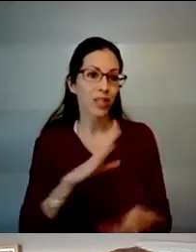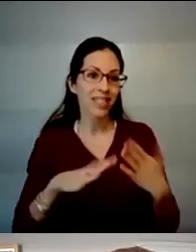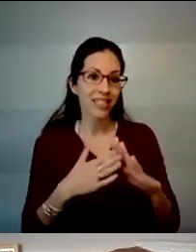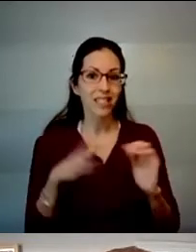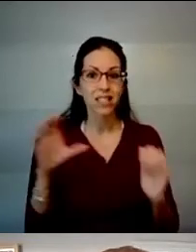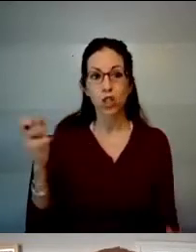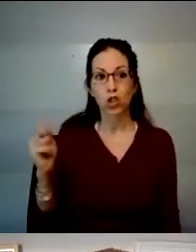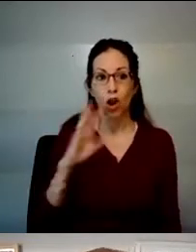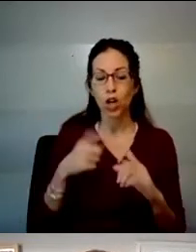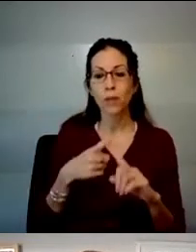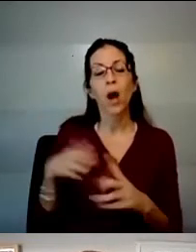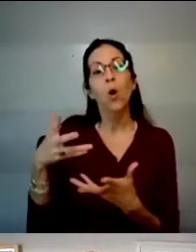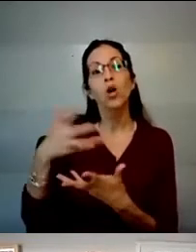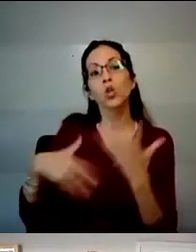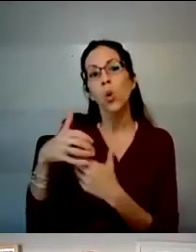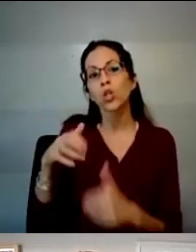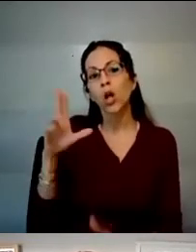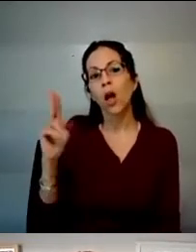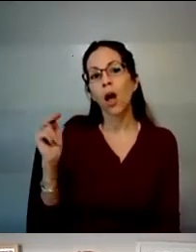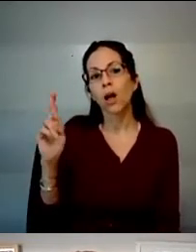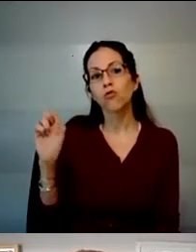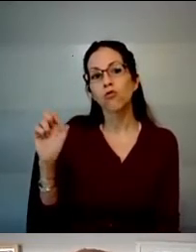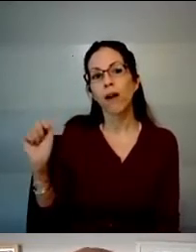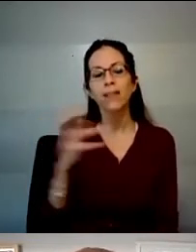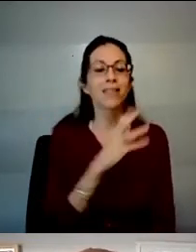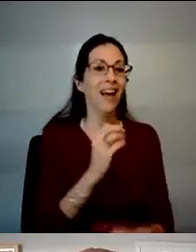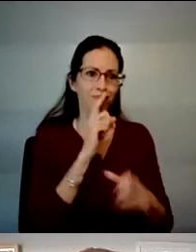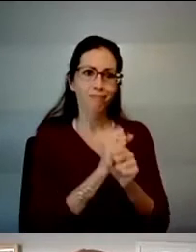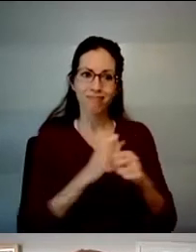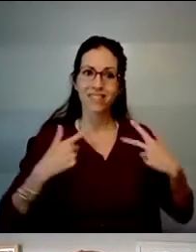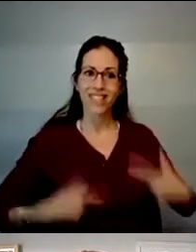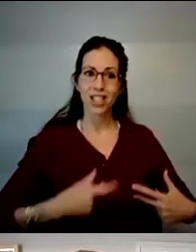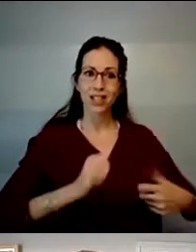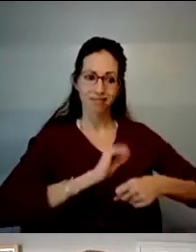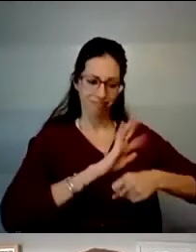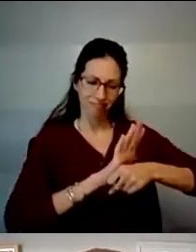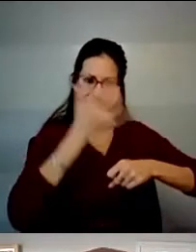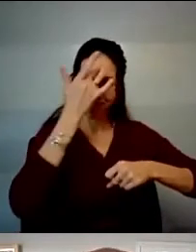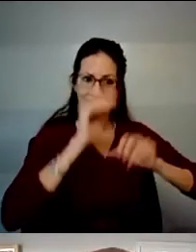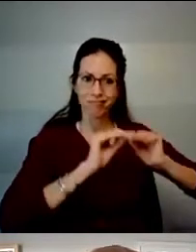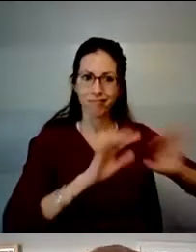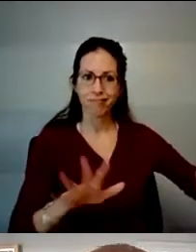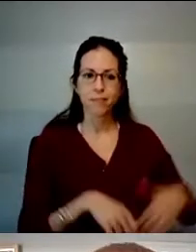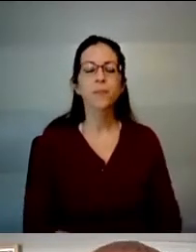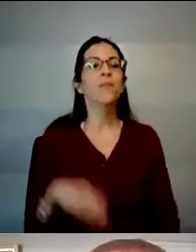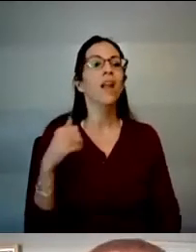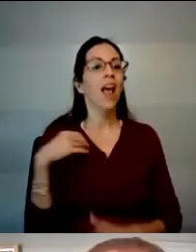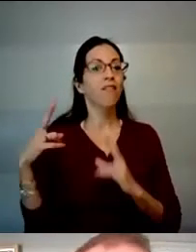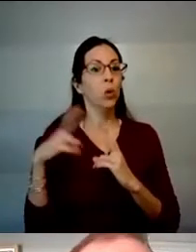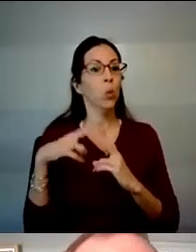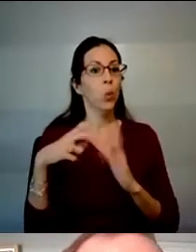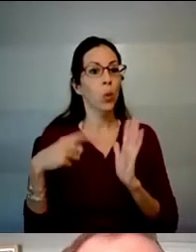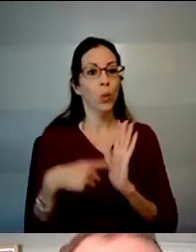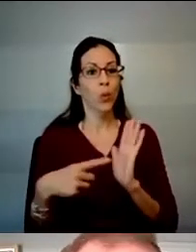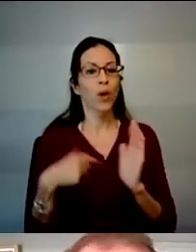social unrest and the pandemic, the physical pandemic. There's two illustrations, and I'm going to use